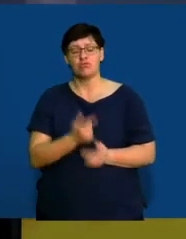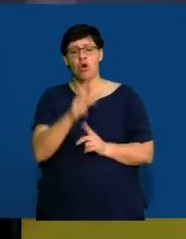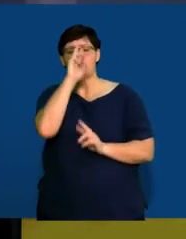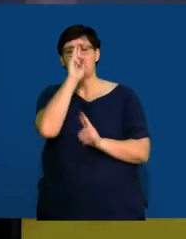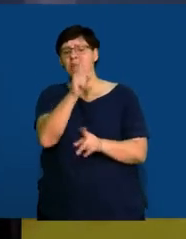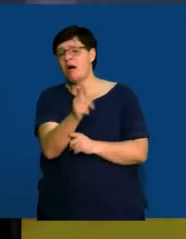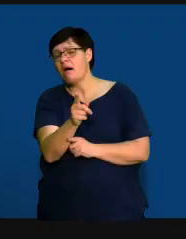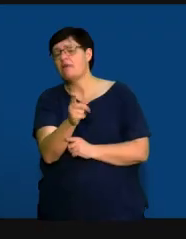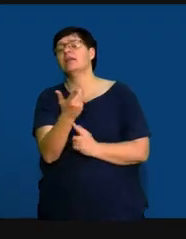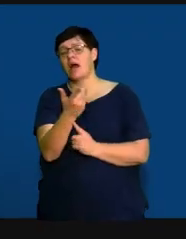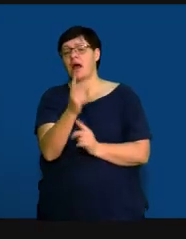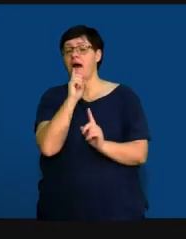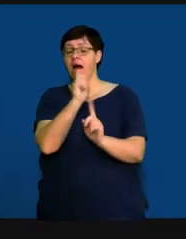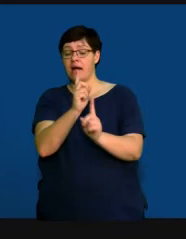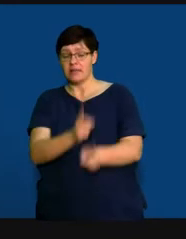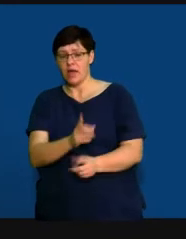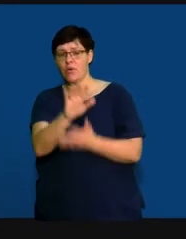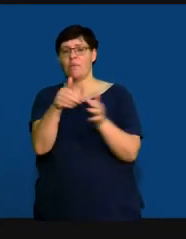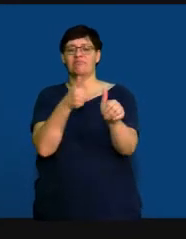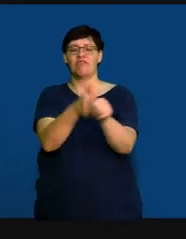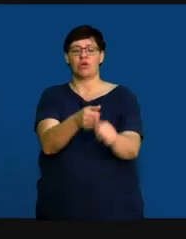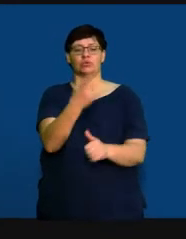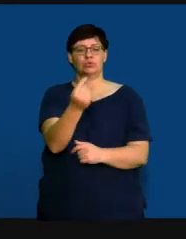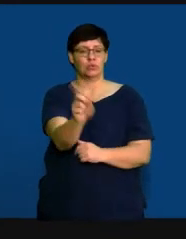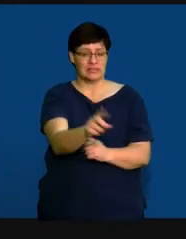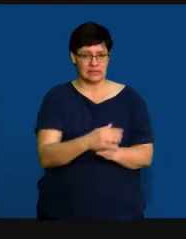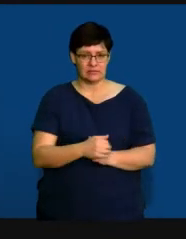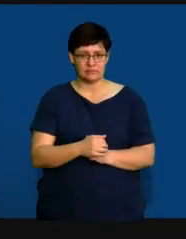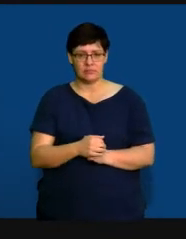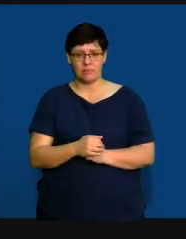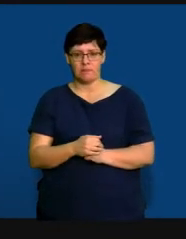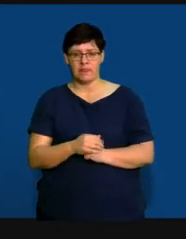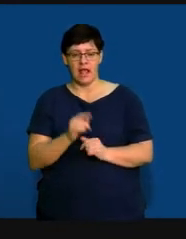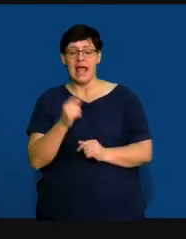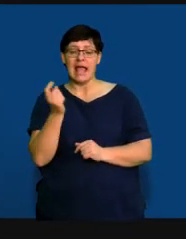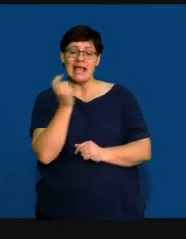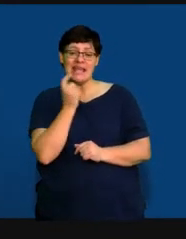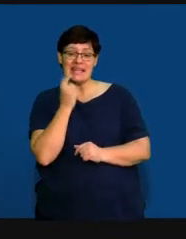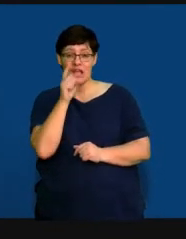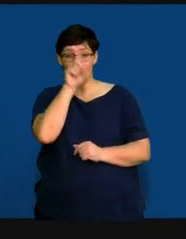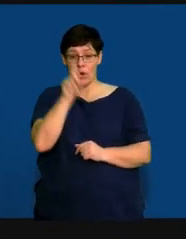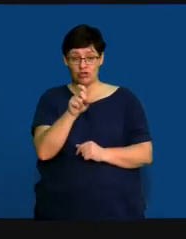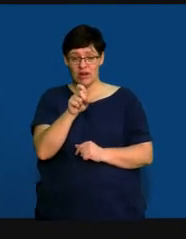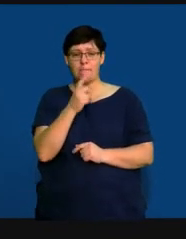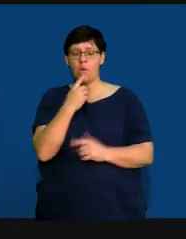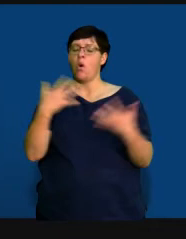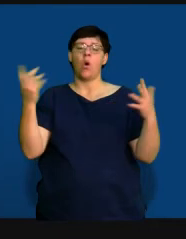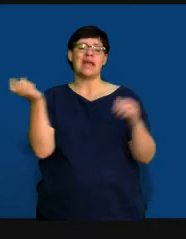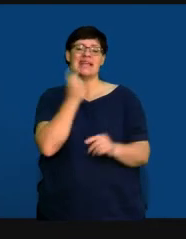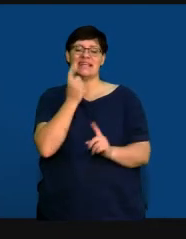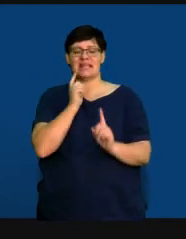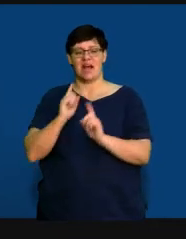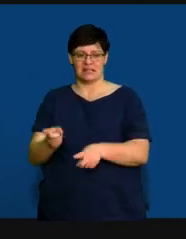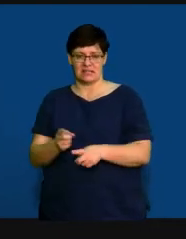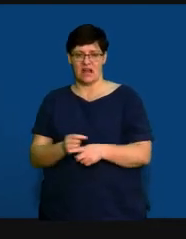you should be able to do the following. Select the easiest question for your 3rd question to be answered